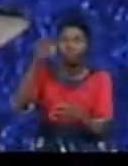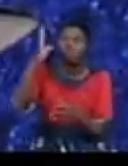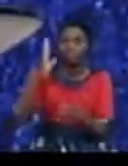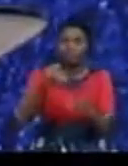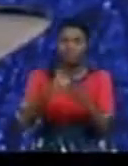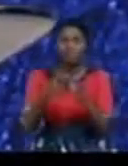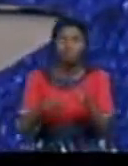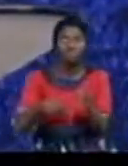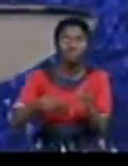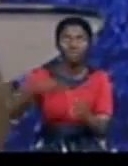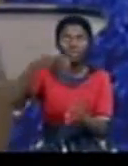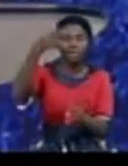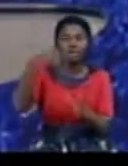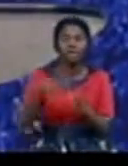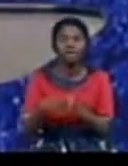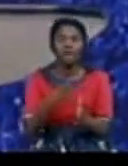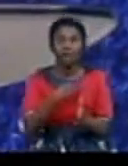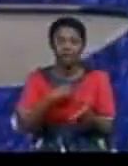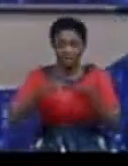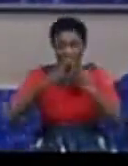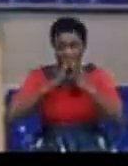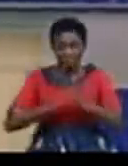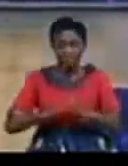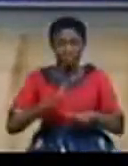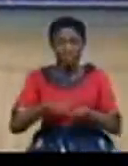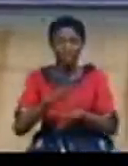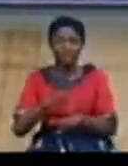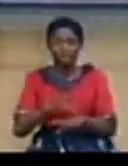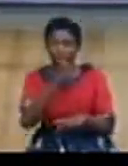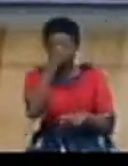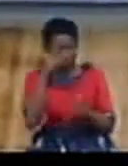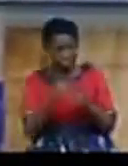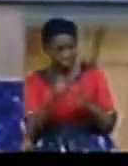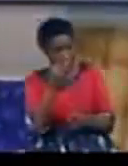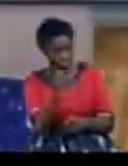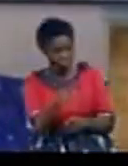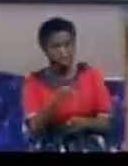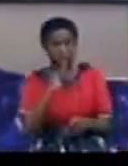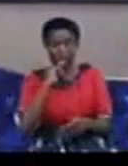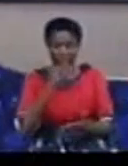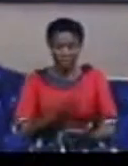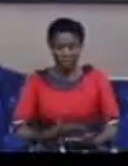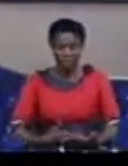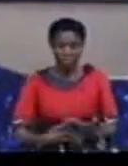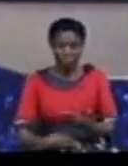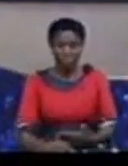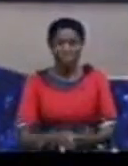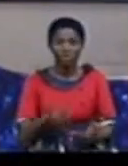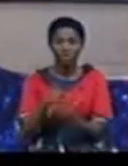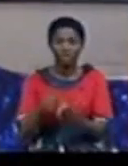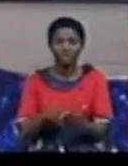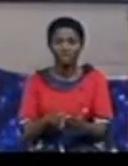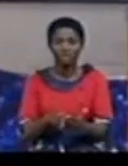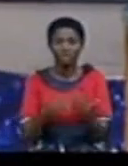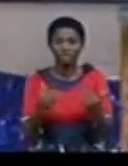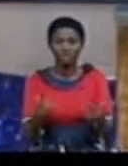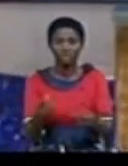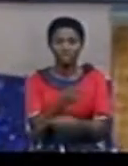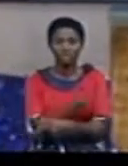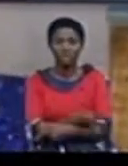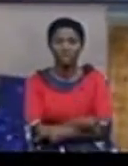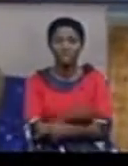the highest and peace on earth, because to you is born this day in the city